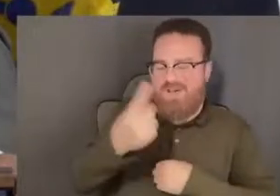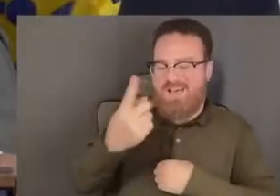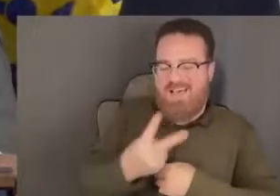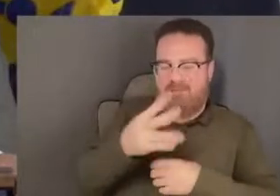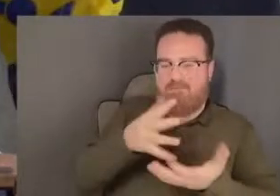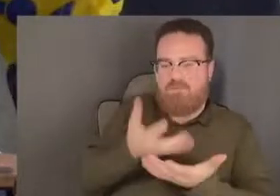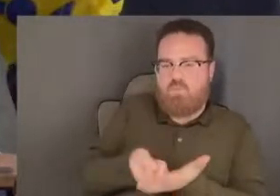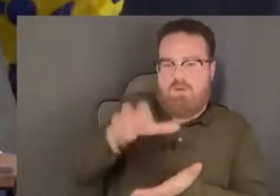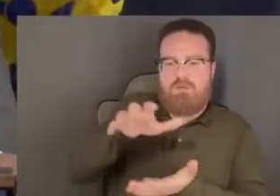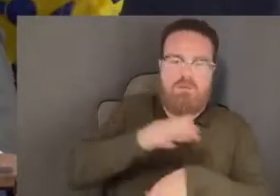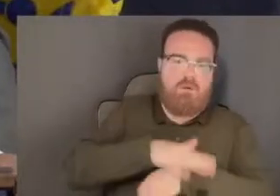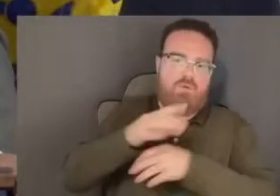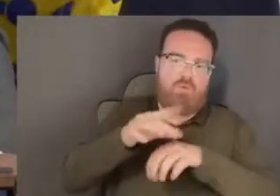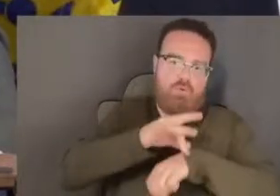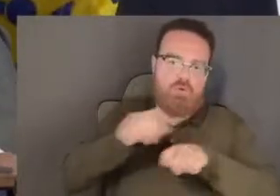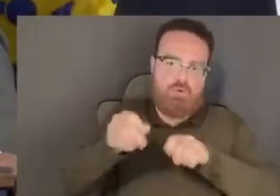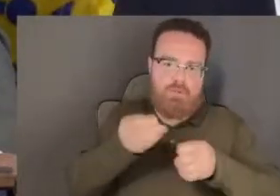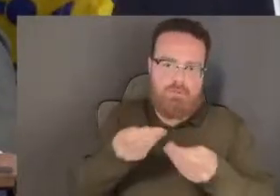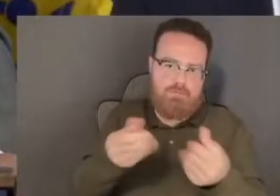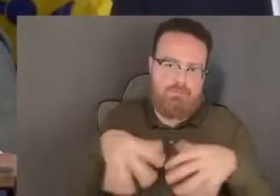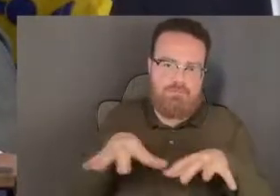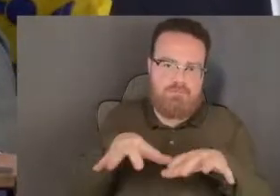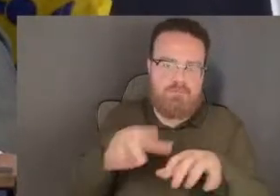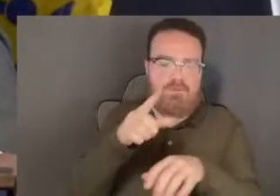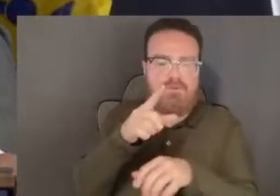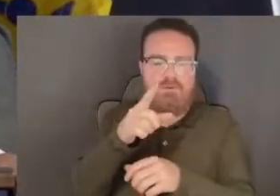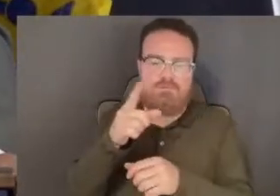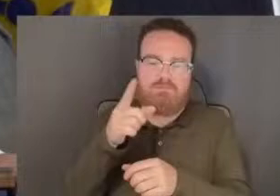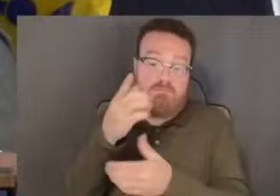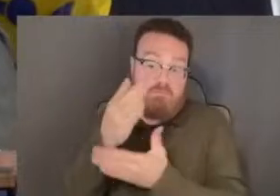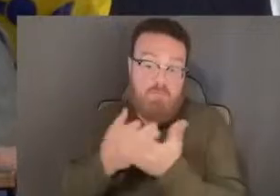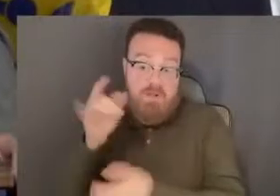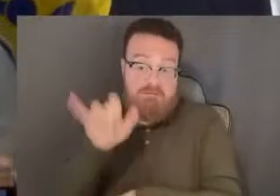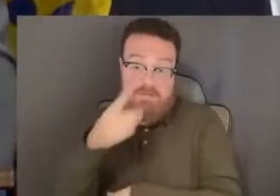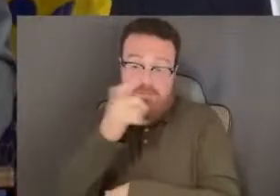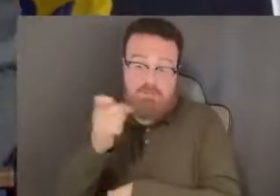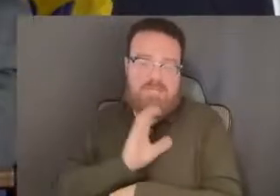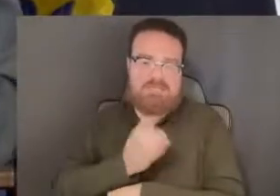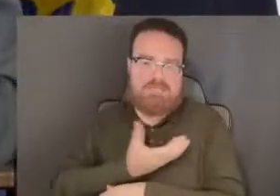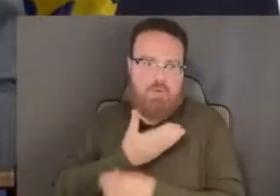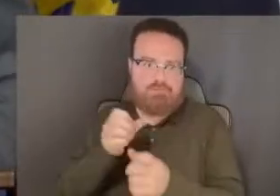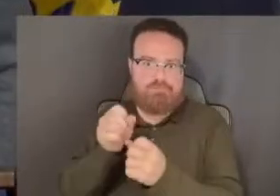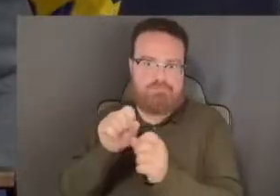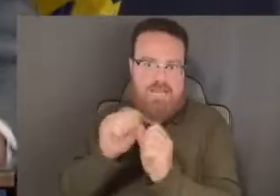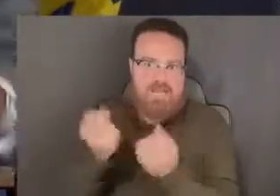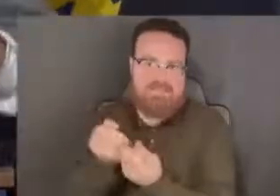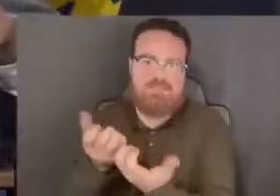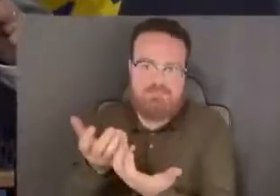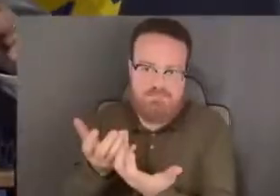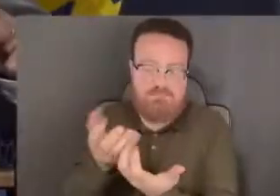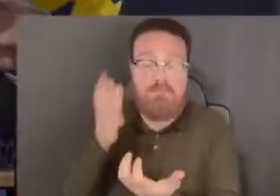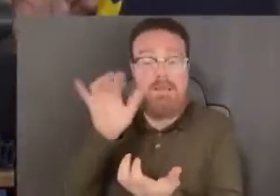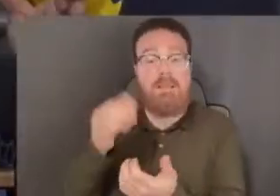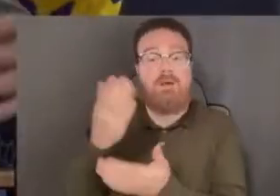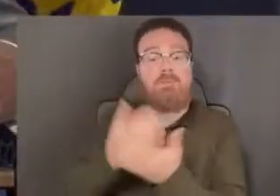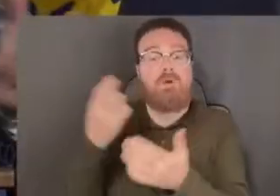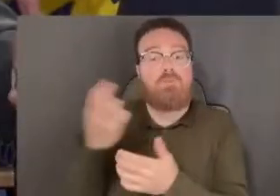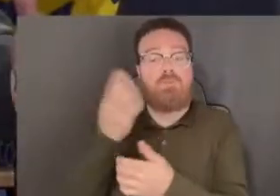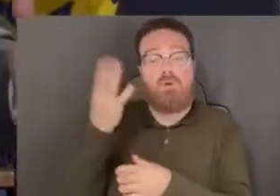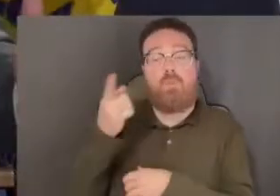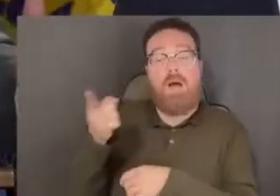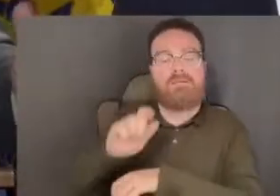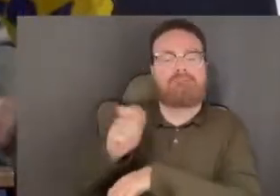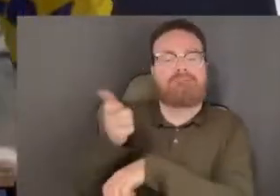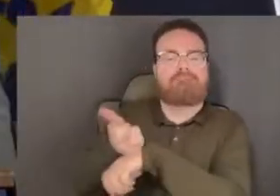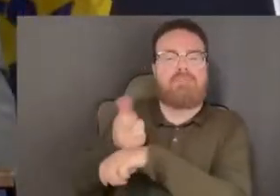because of the vigor of our society. And that's one of the reasons he started the Presidential Council on Physical Fitness, because